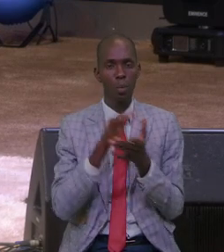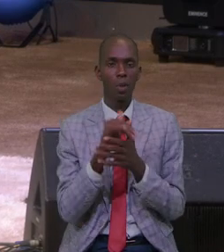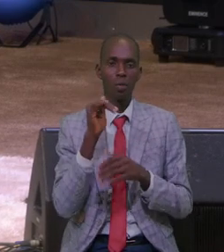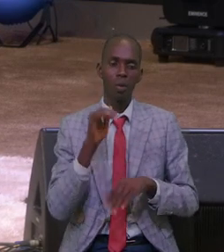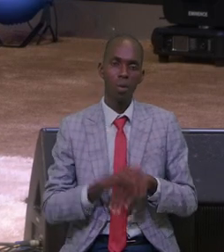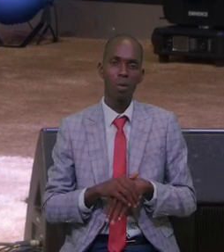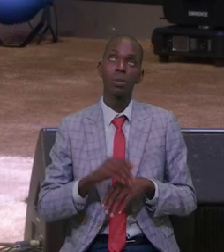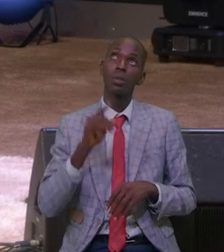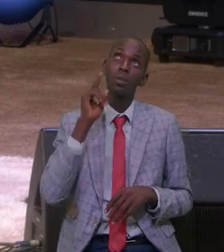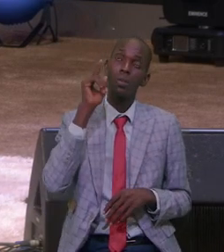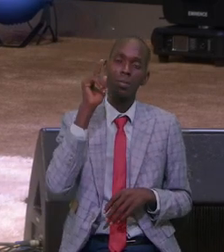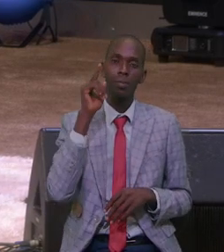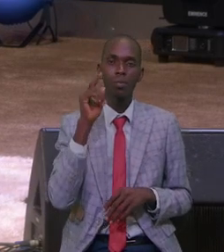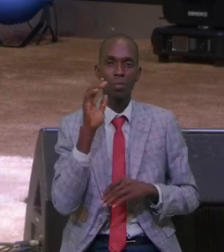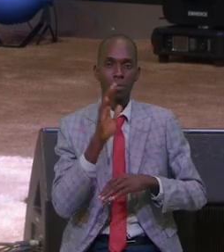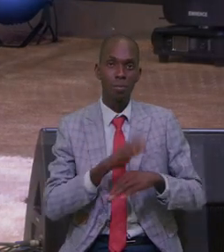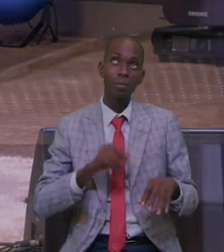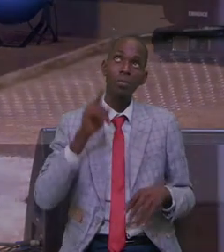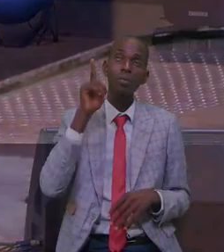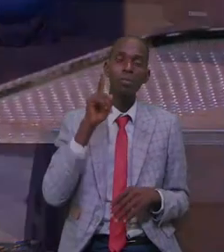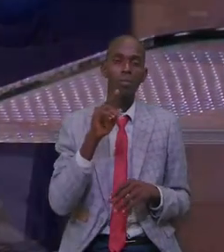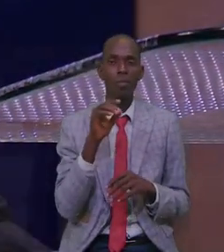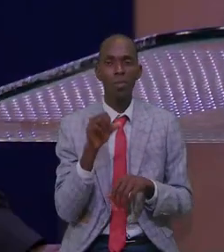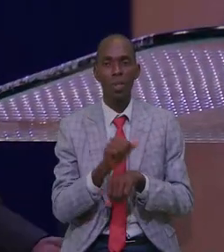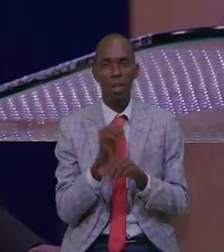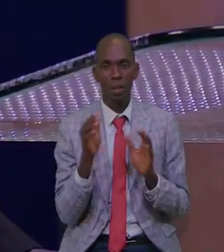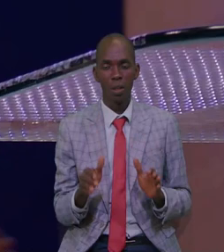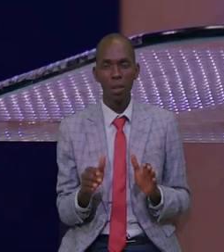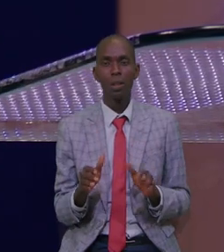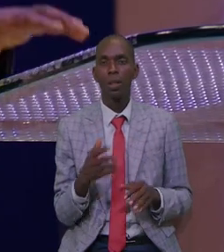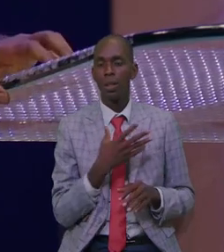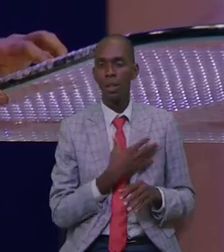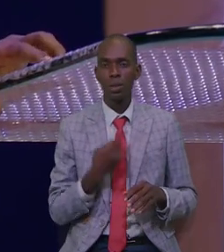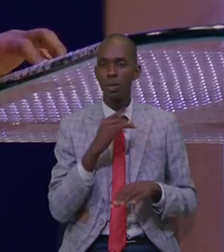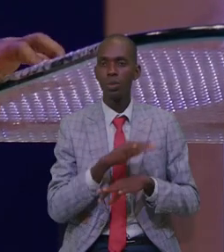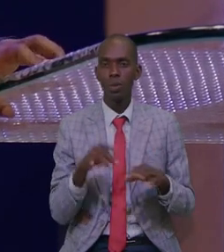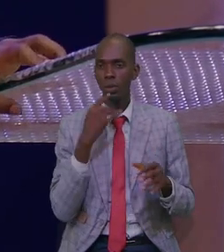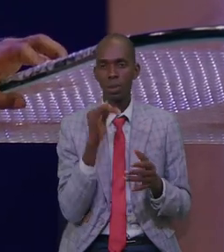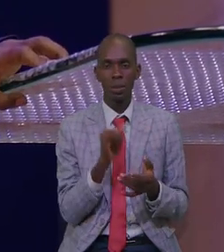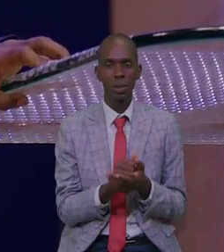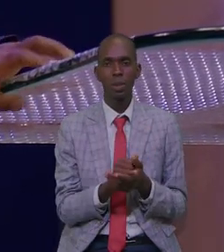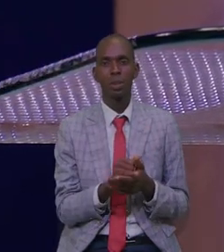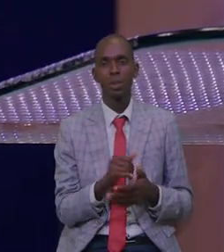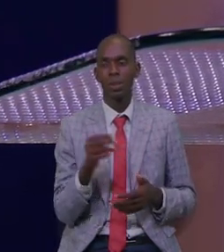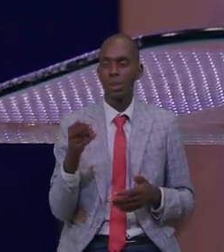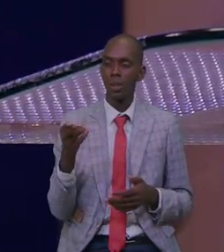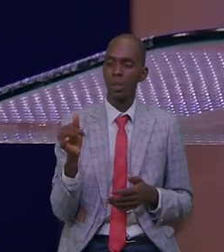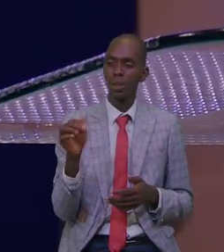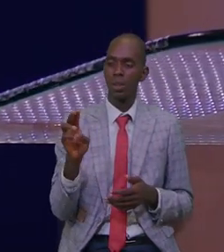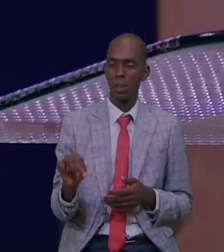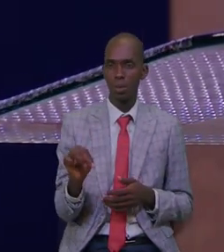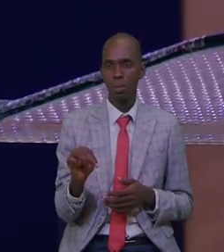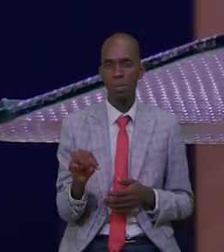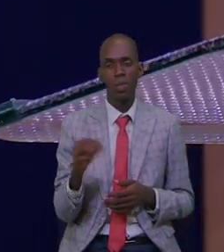him. He calls him stone. And normally, you don't say him for a stone. The